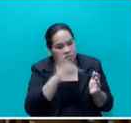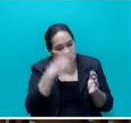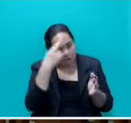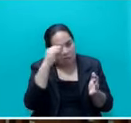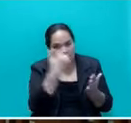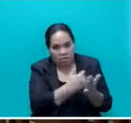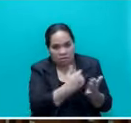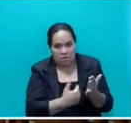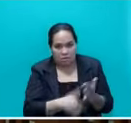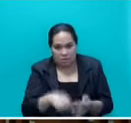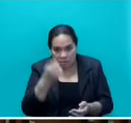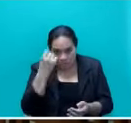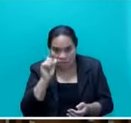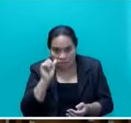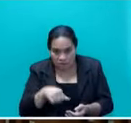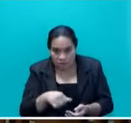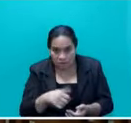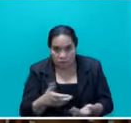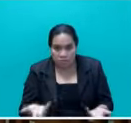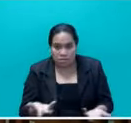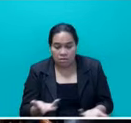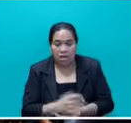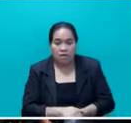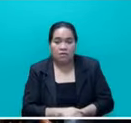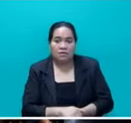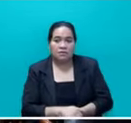they're entitled to know that, if that is the case.